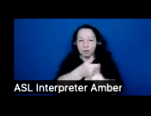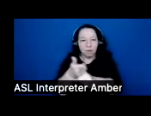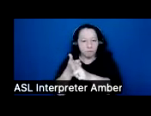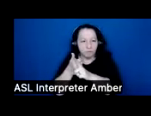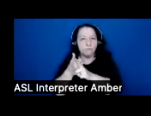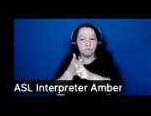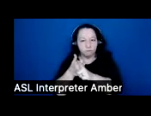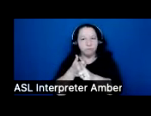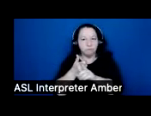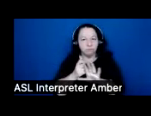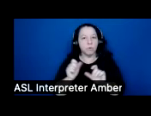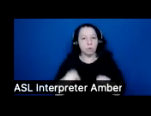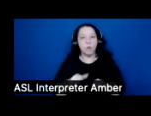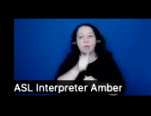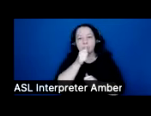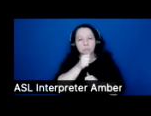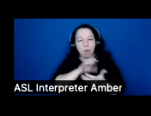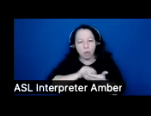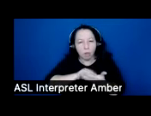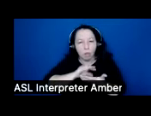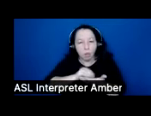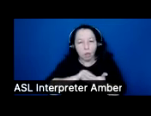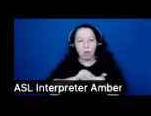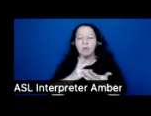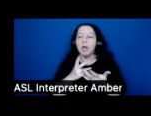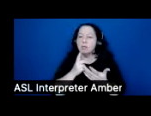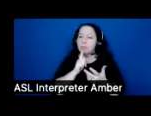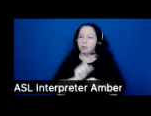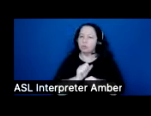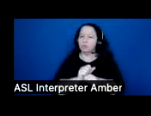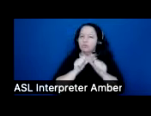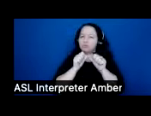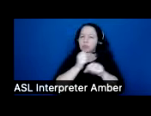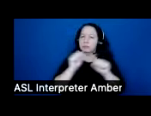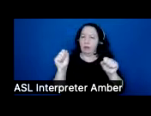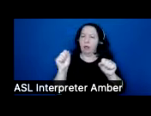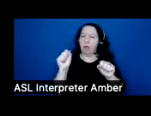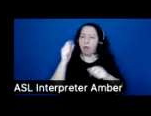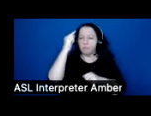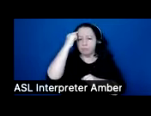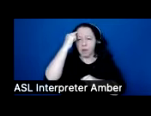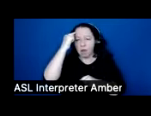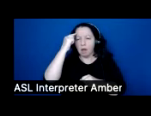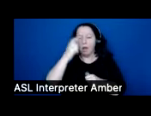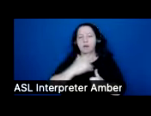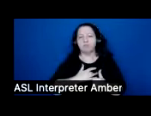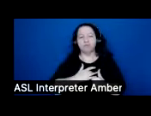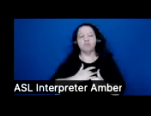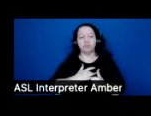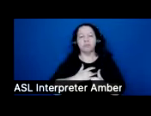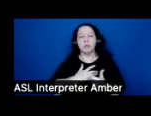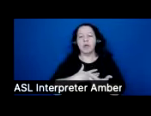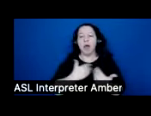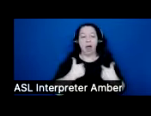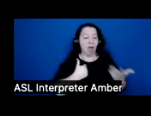and to keep yourself safe. And yeah, so please rely on those. I have my Wakalapi,